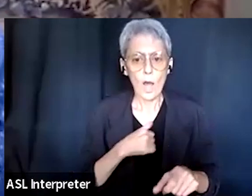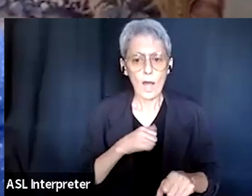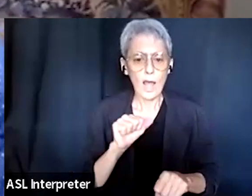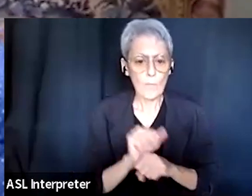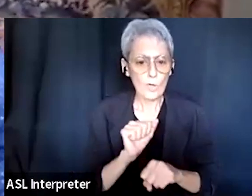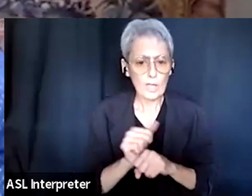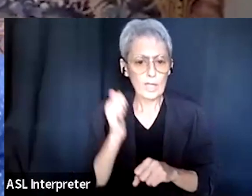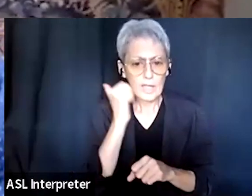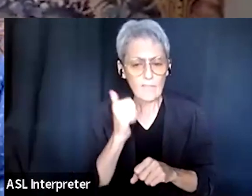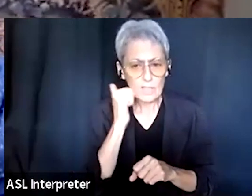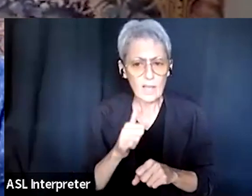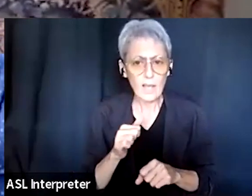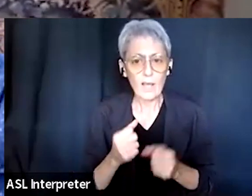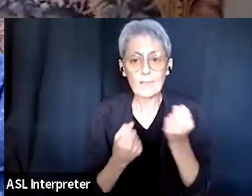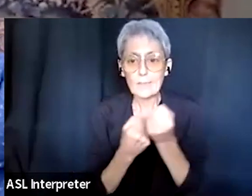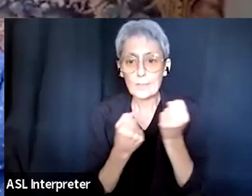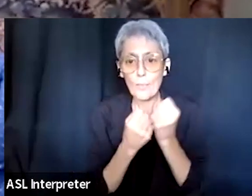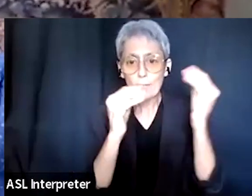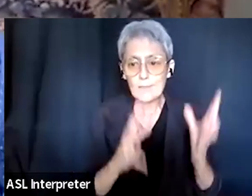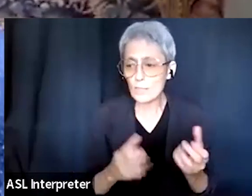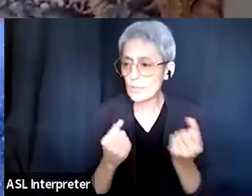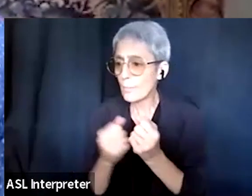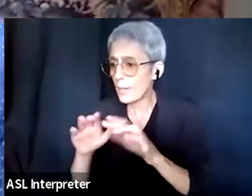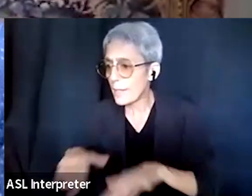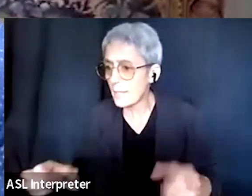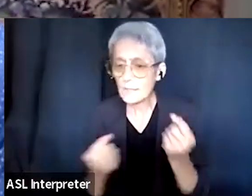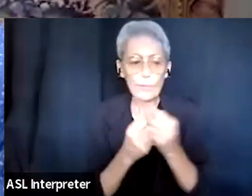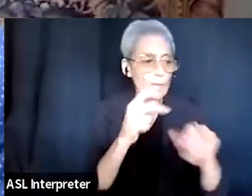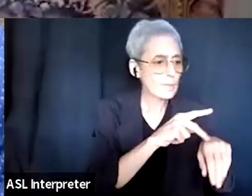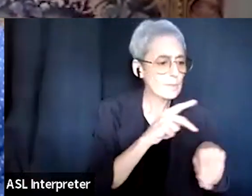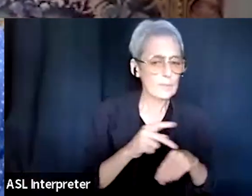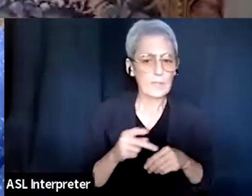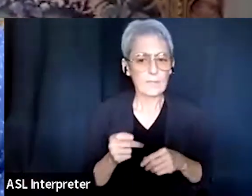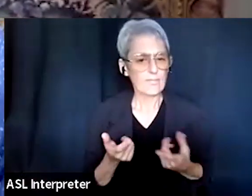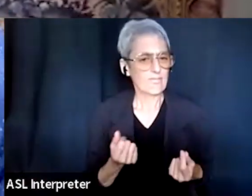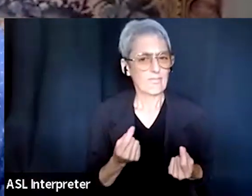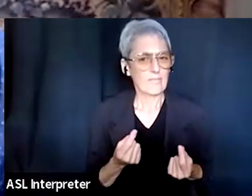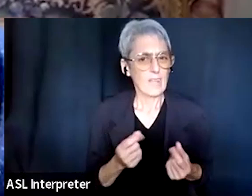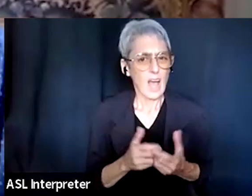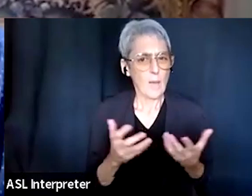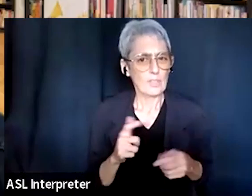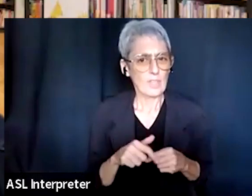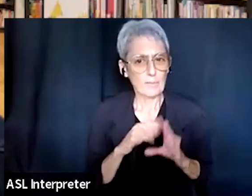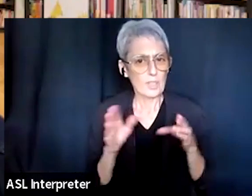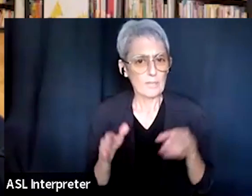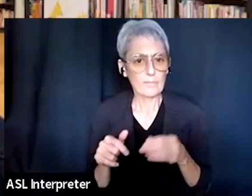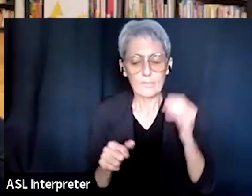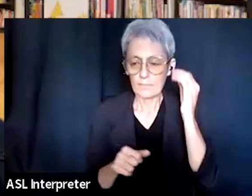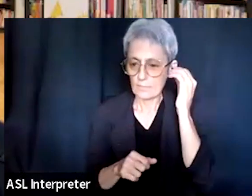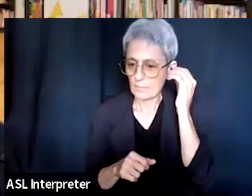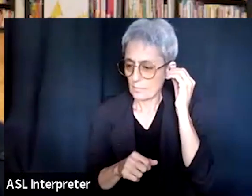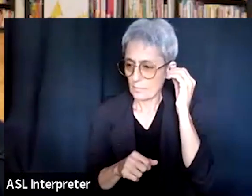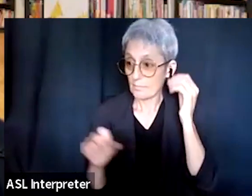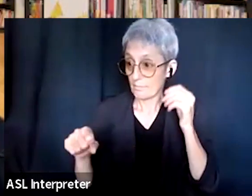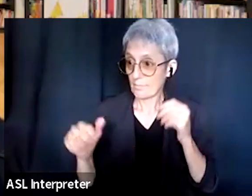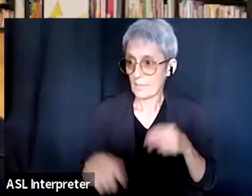supporting teachers or supporting kids or supporting principals? What would you say to that question, Charlotte? Yeah, I think it's a difficult